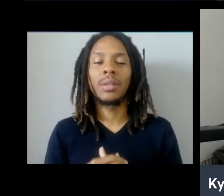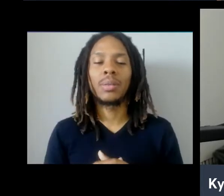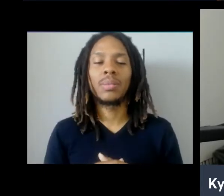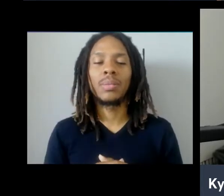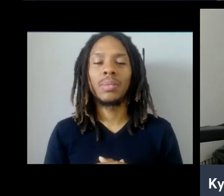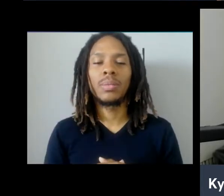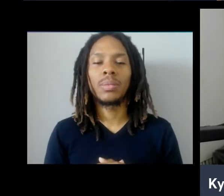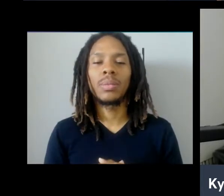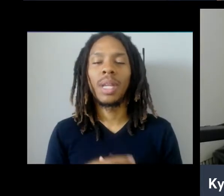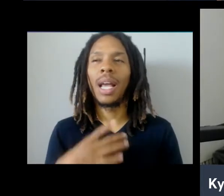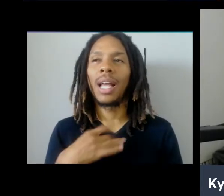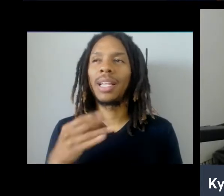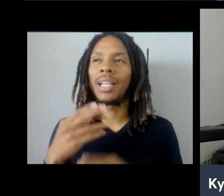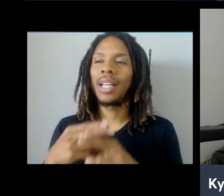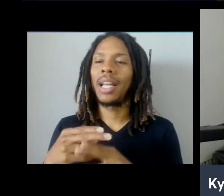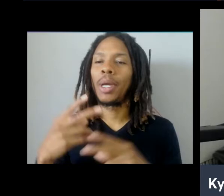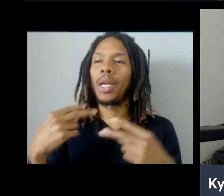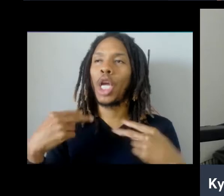like that term, human readable.